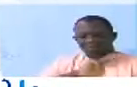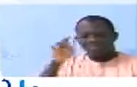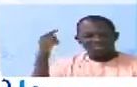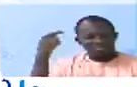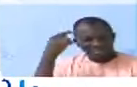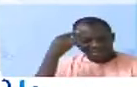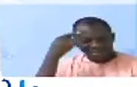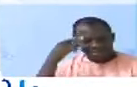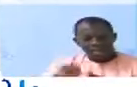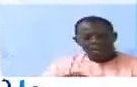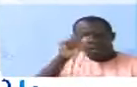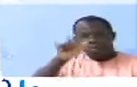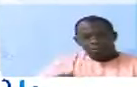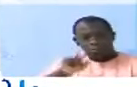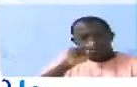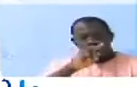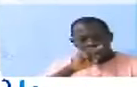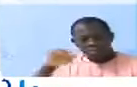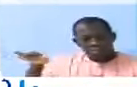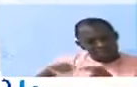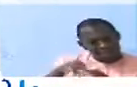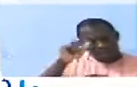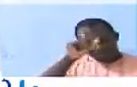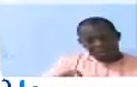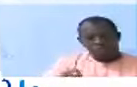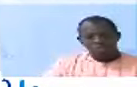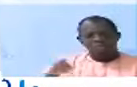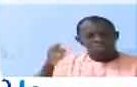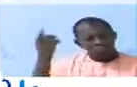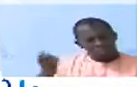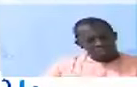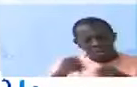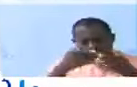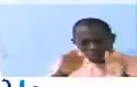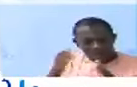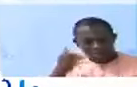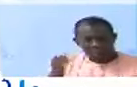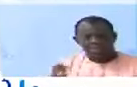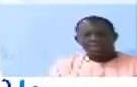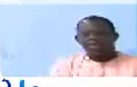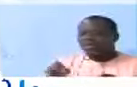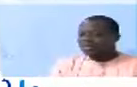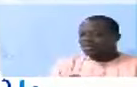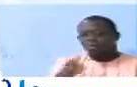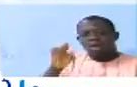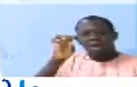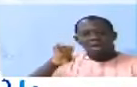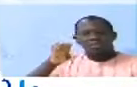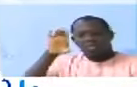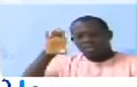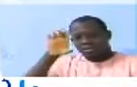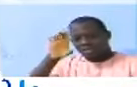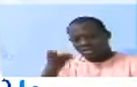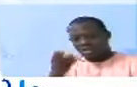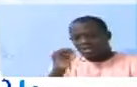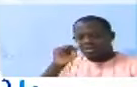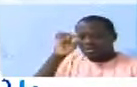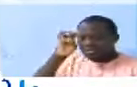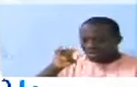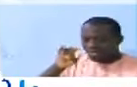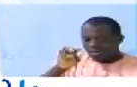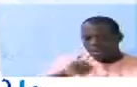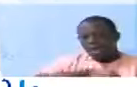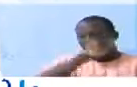MC Cham bole nyama. That's likewise MC Cham. Oje Jallo bole nyama. Likewise Oje Jallo. Ismail Jawara bole